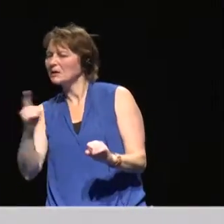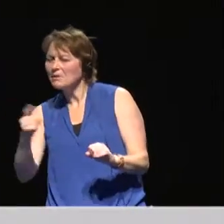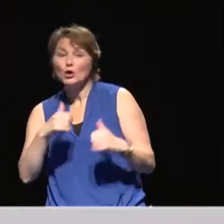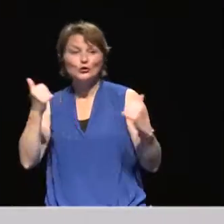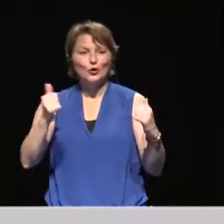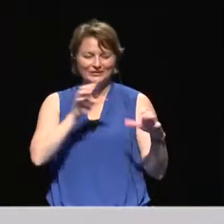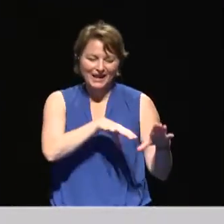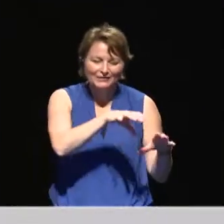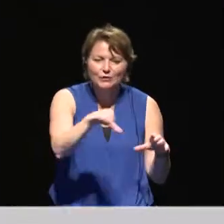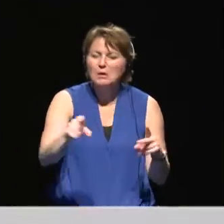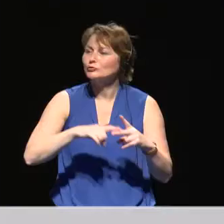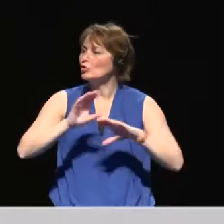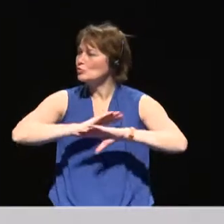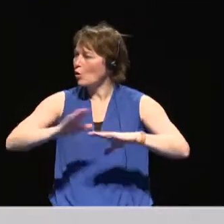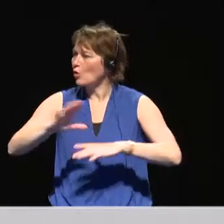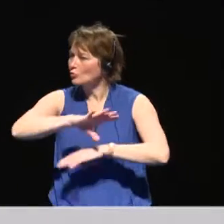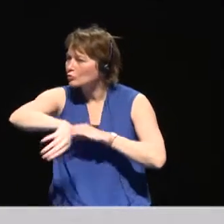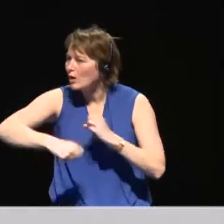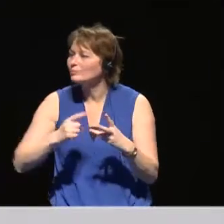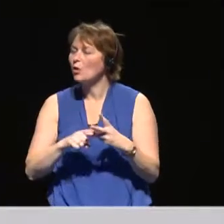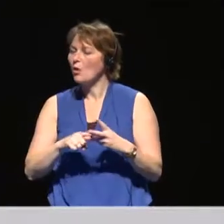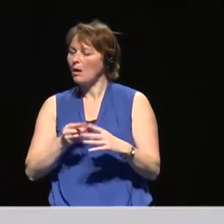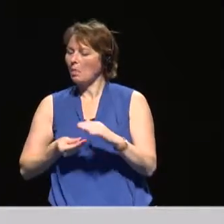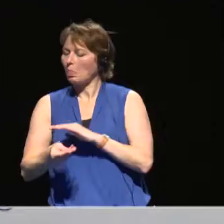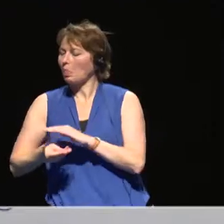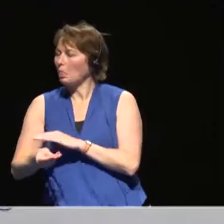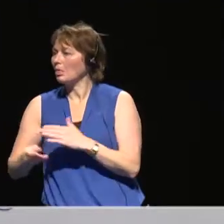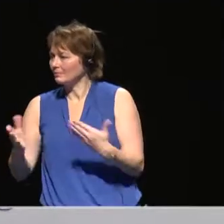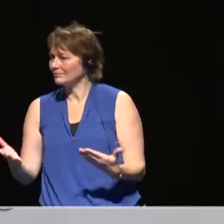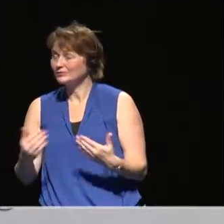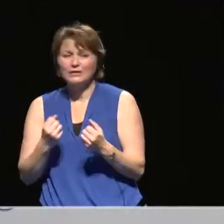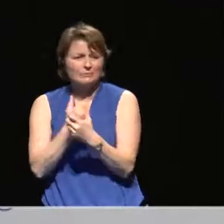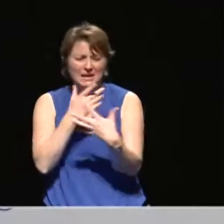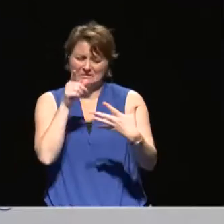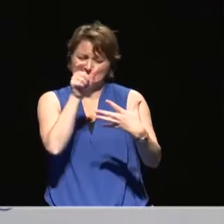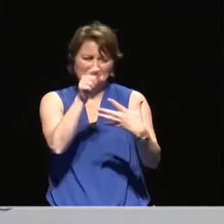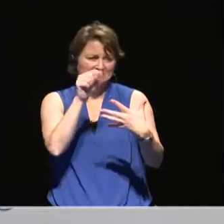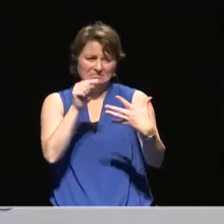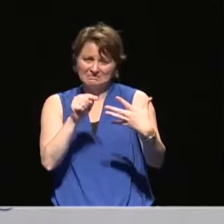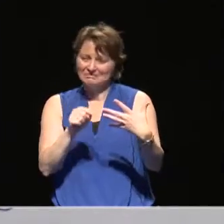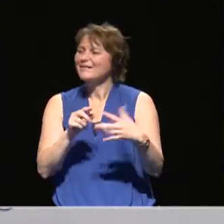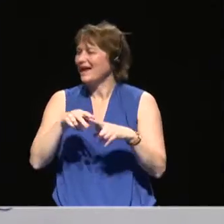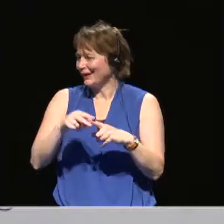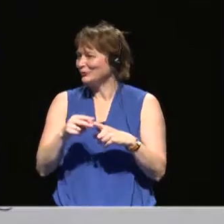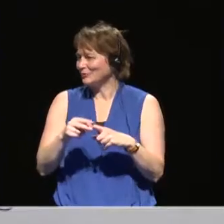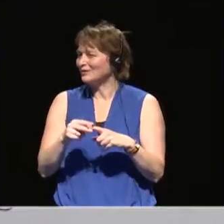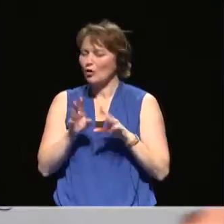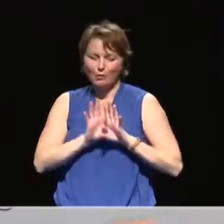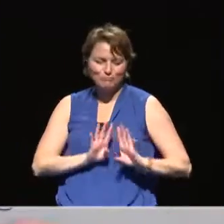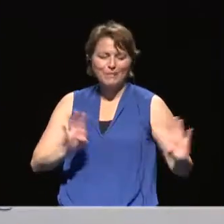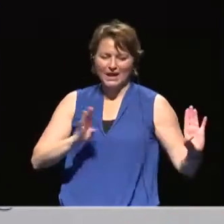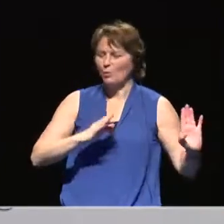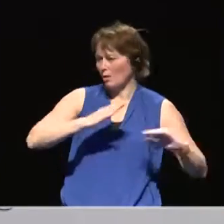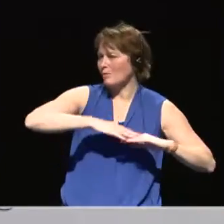corruption or bribery, for example. So we have many instruments, and of course, the panelists are going to give much more information than I